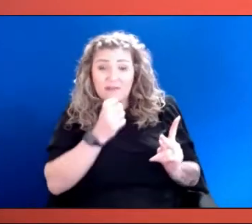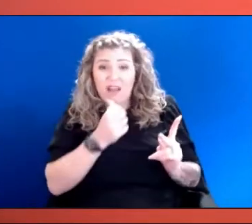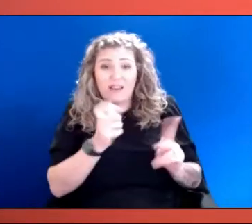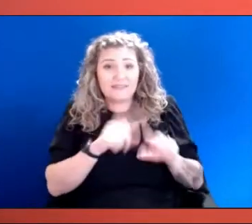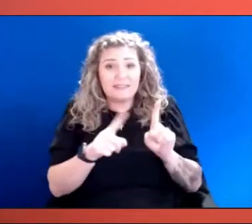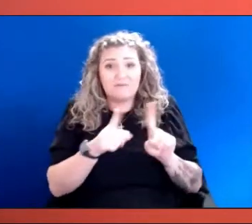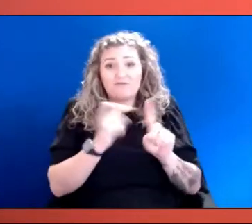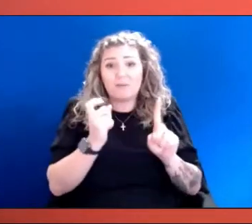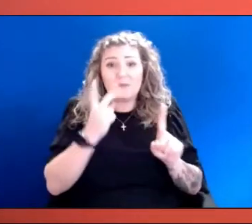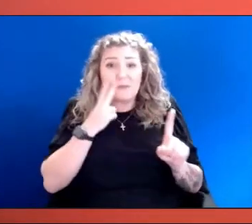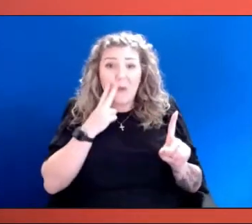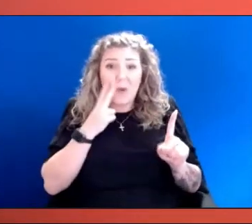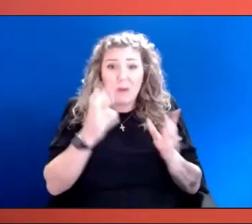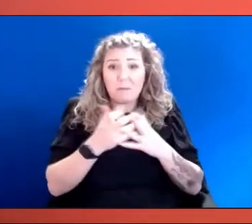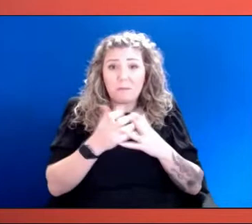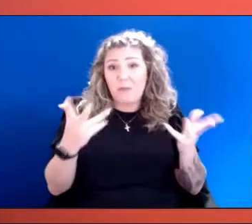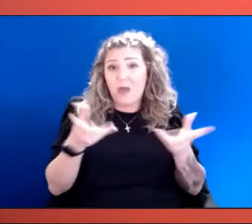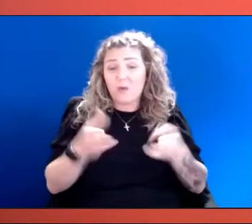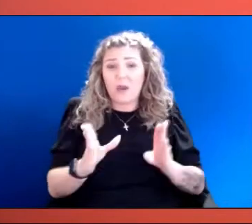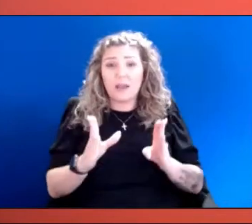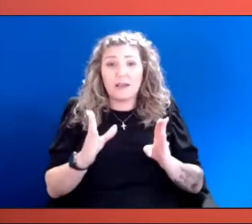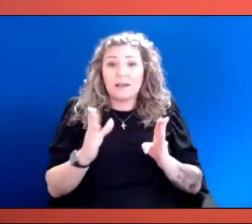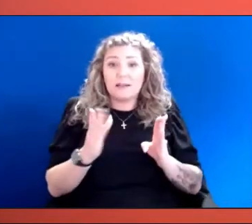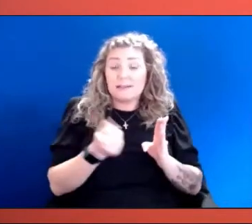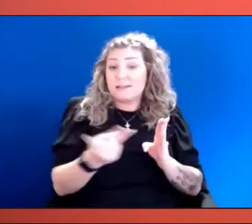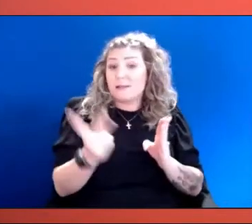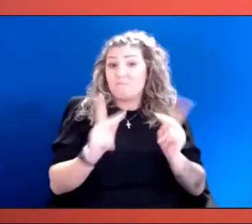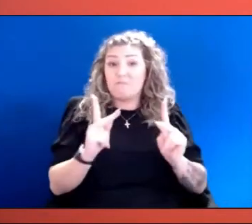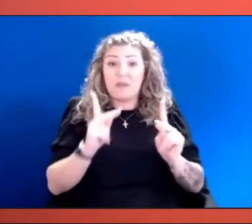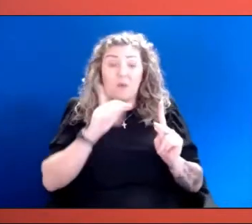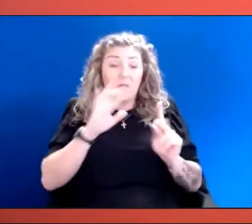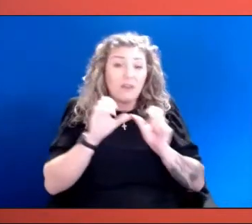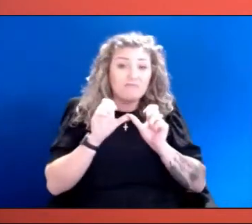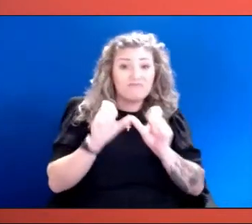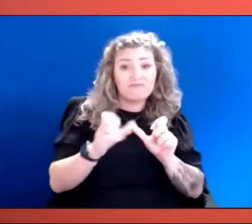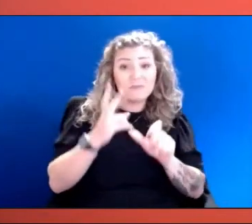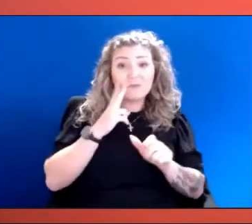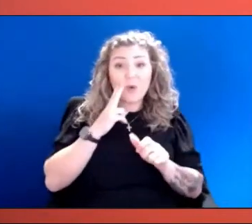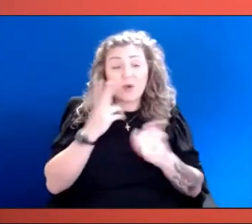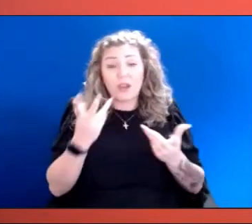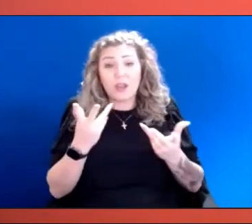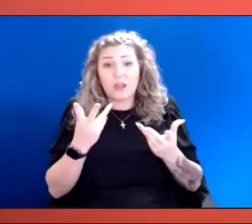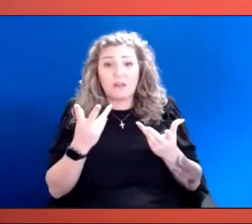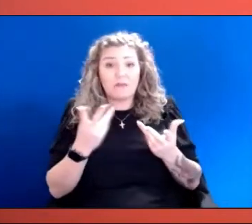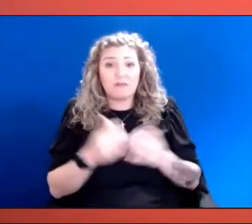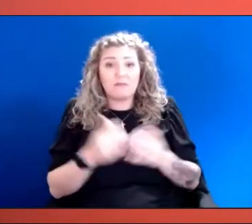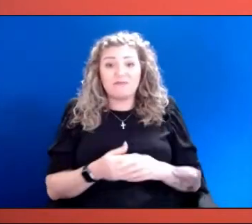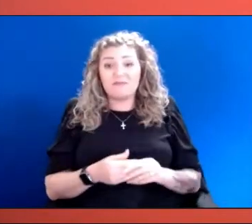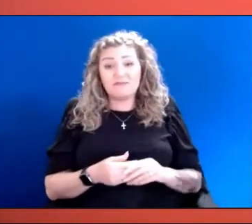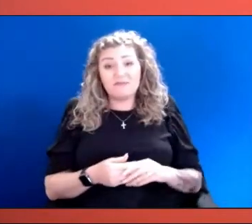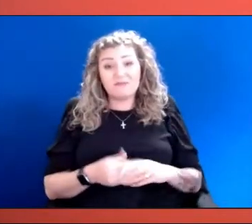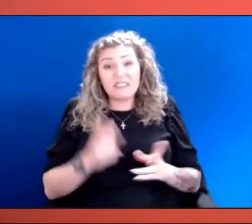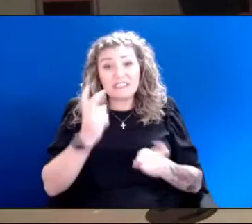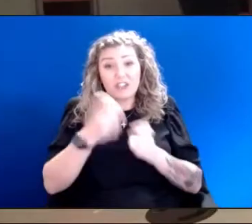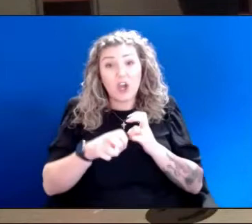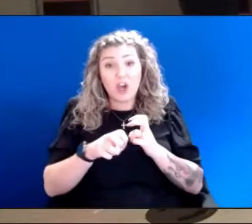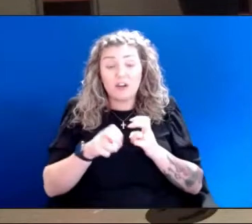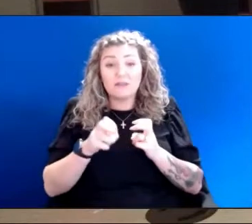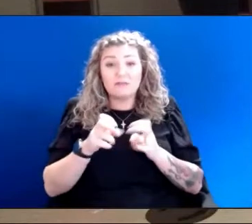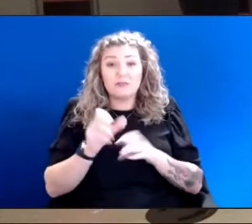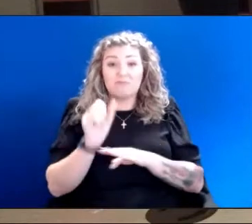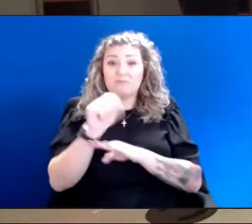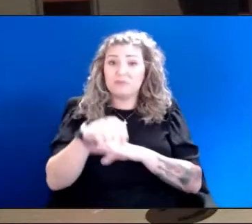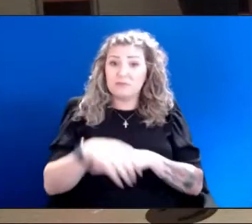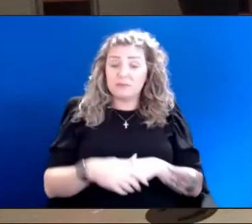lot of ways. Some people just keep smoking, and it's tough. It's really hard to overcome. I have a